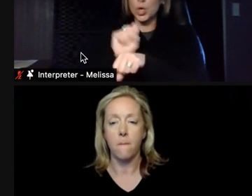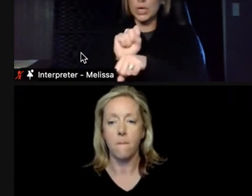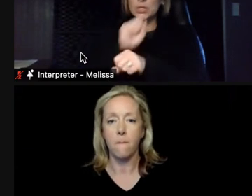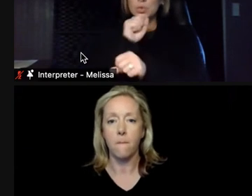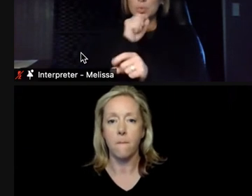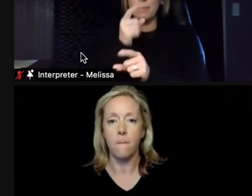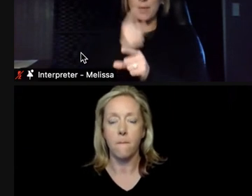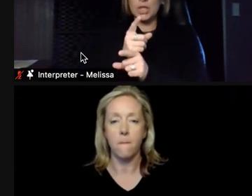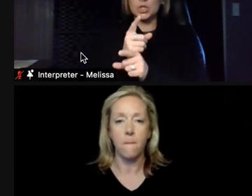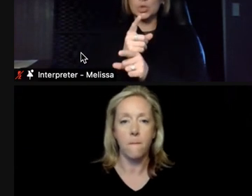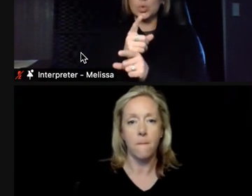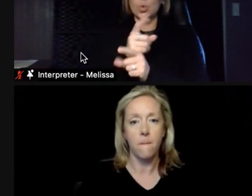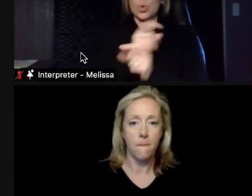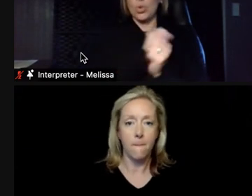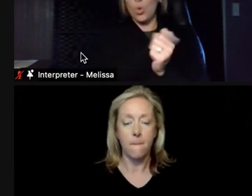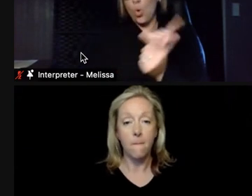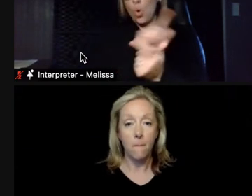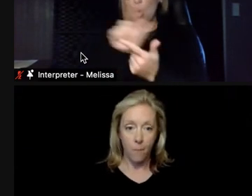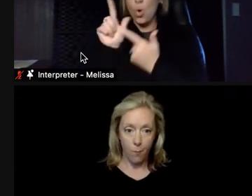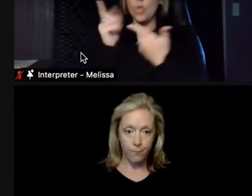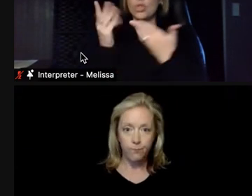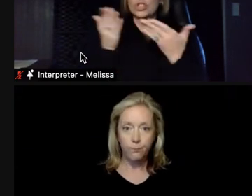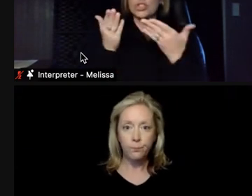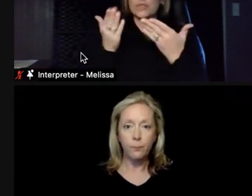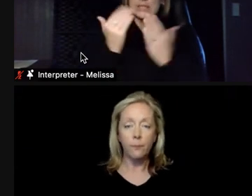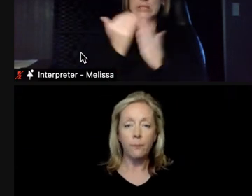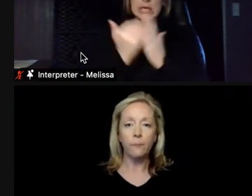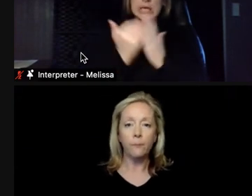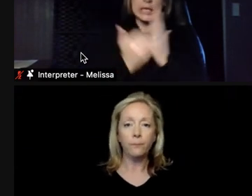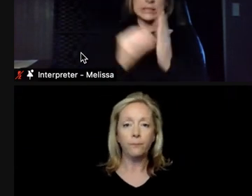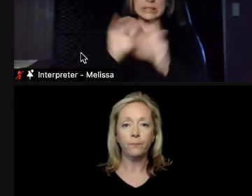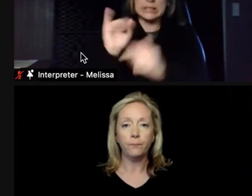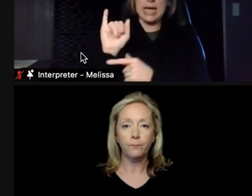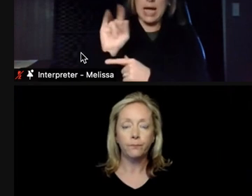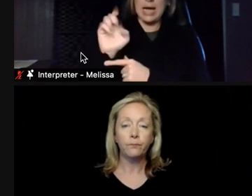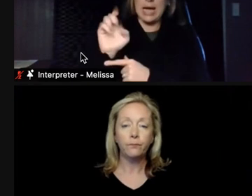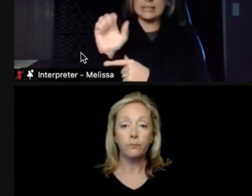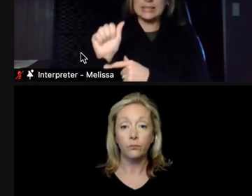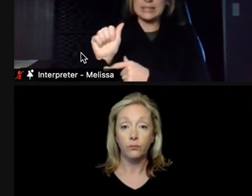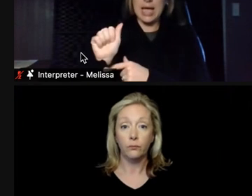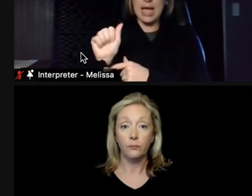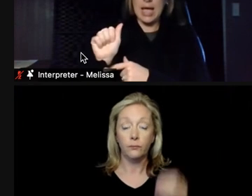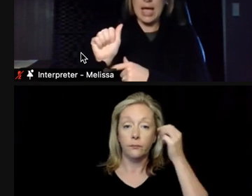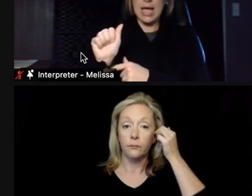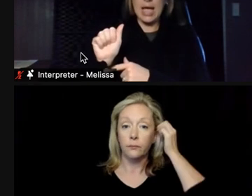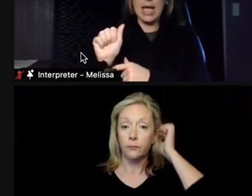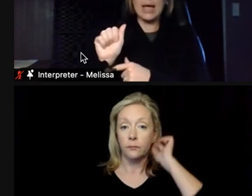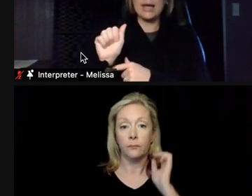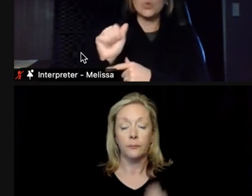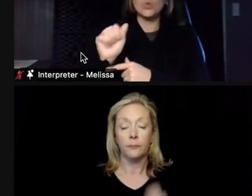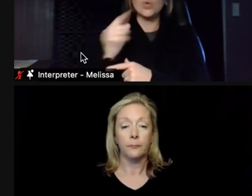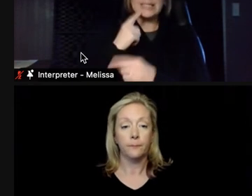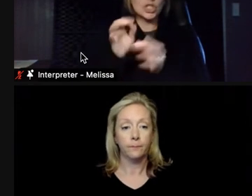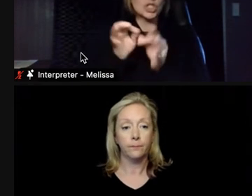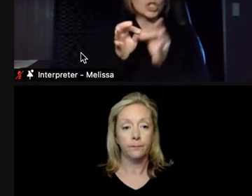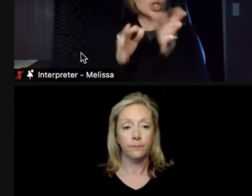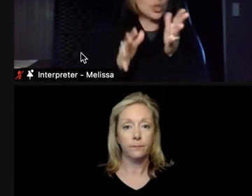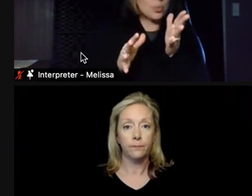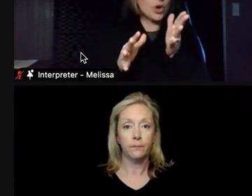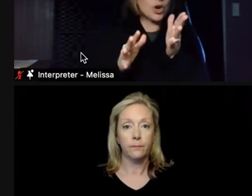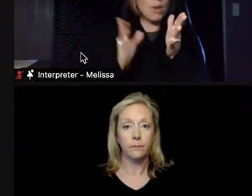the related services are listed in IDEA, right around where it says interpreter, it will also say